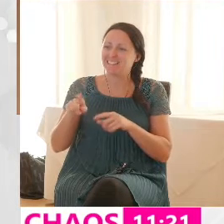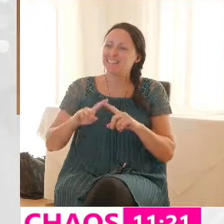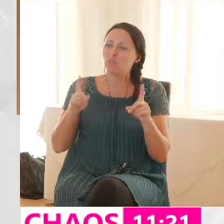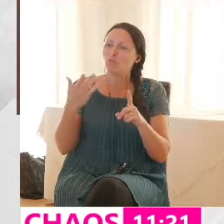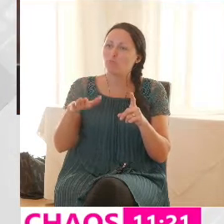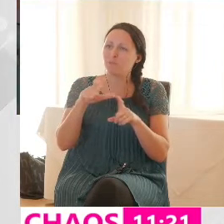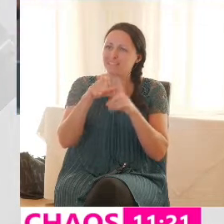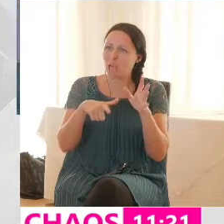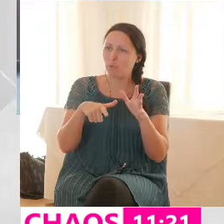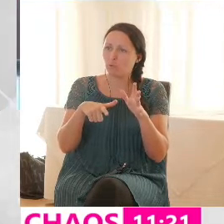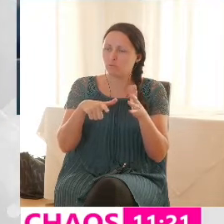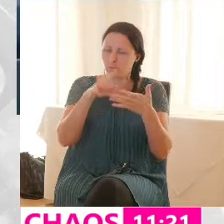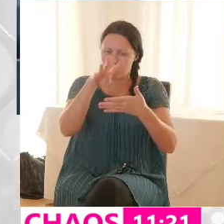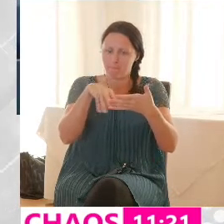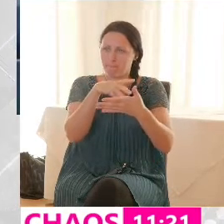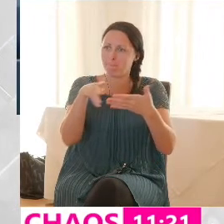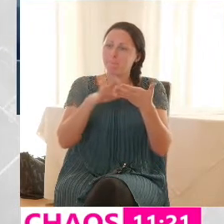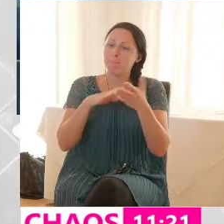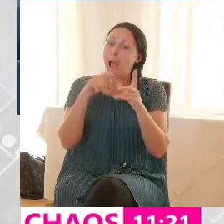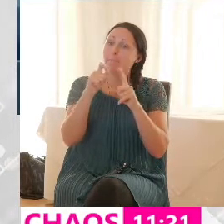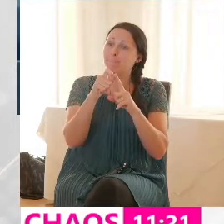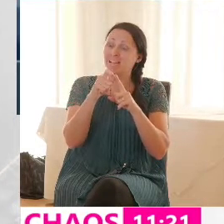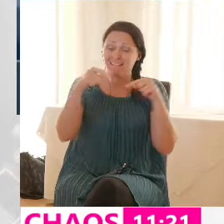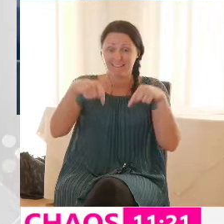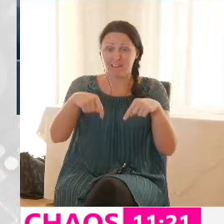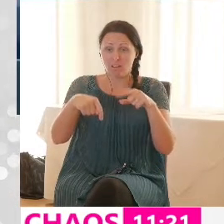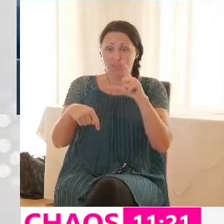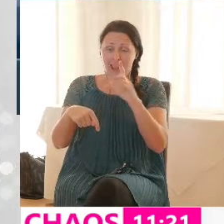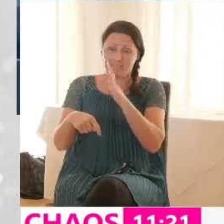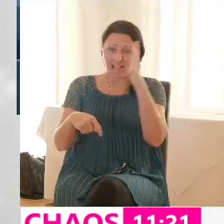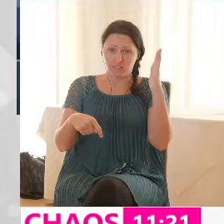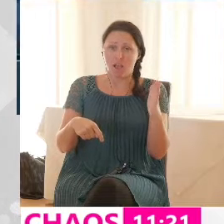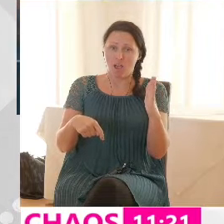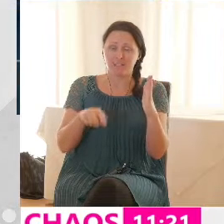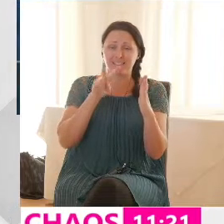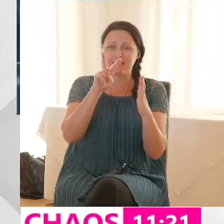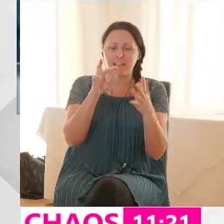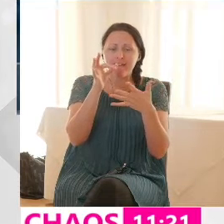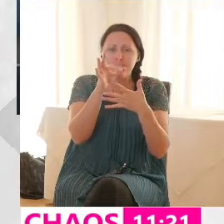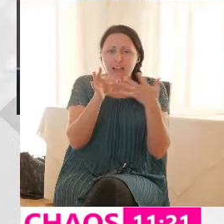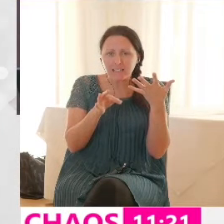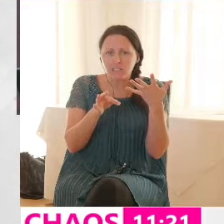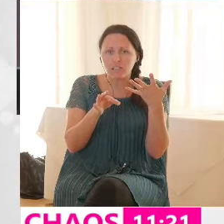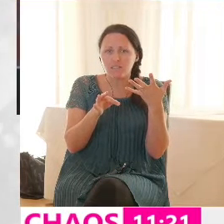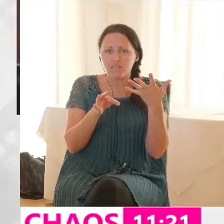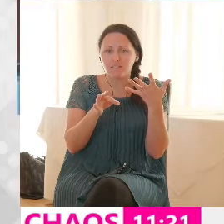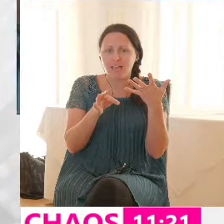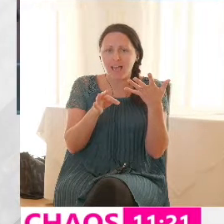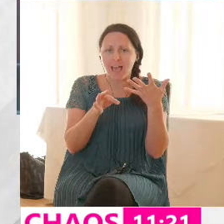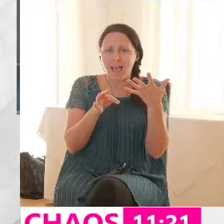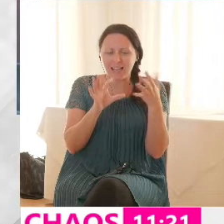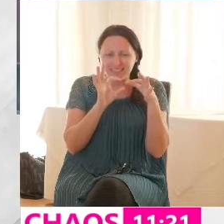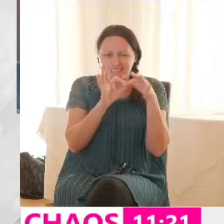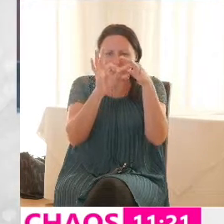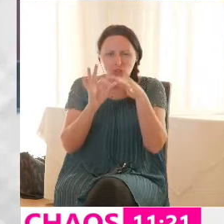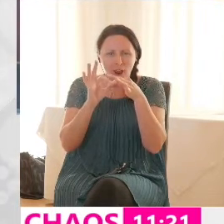Like here, as you see it, again on the left side, the factors and the interactions between those